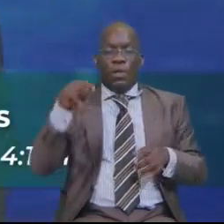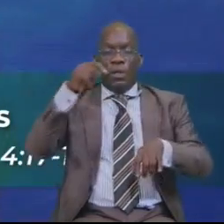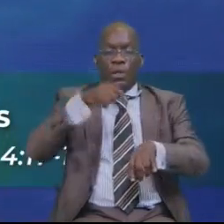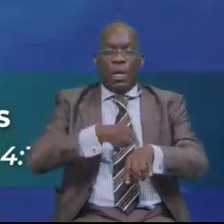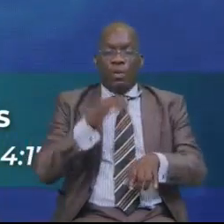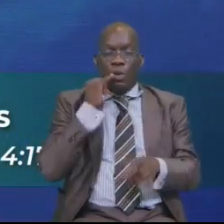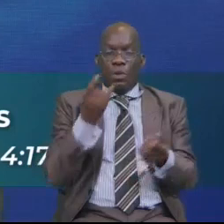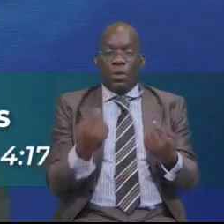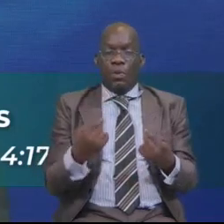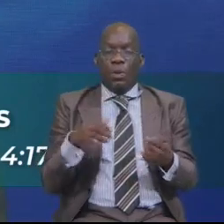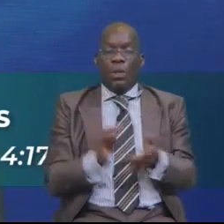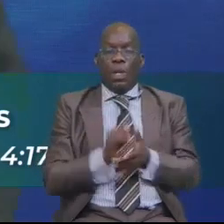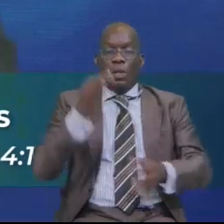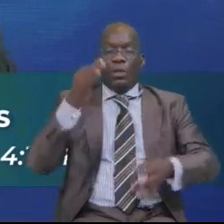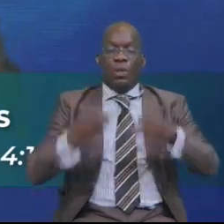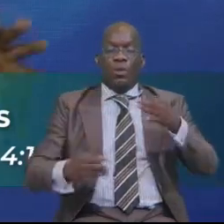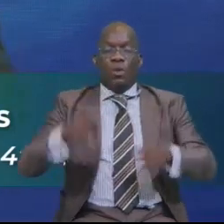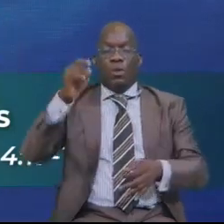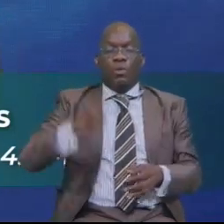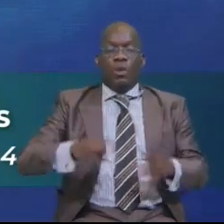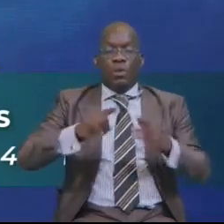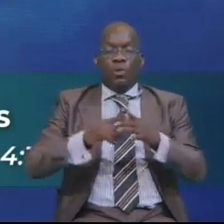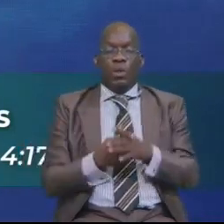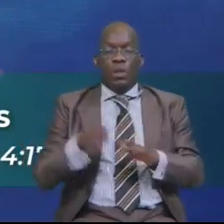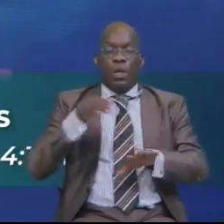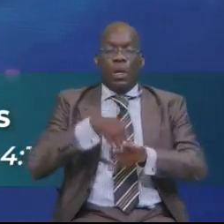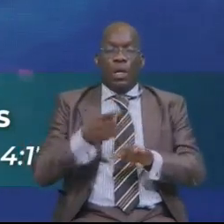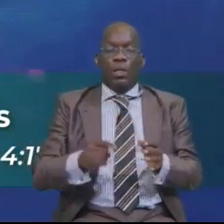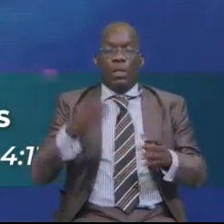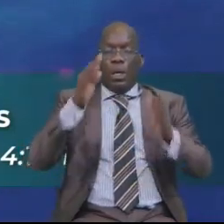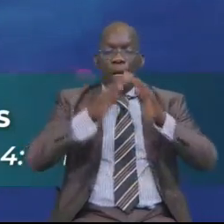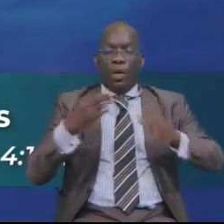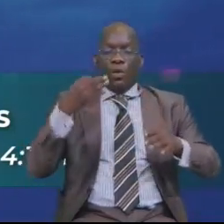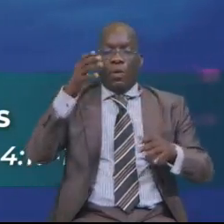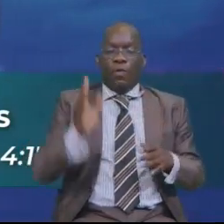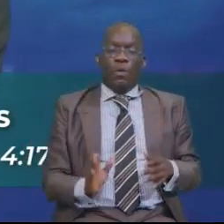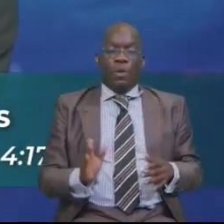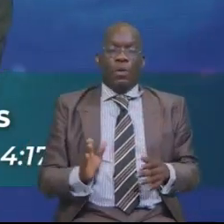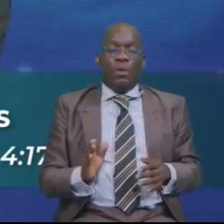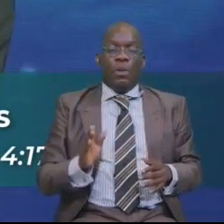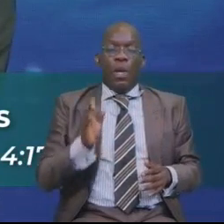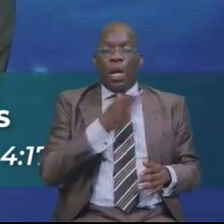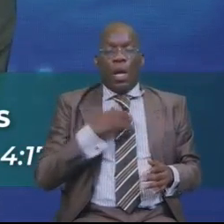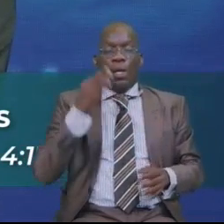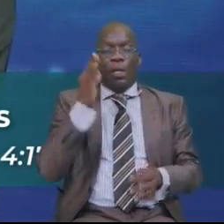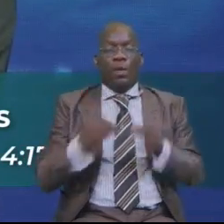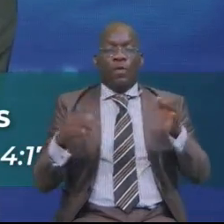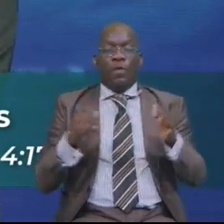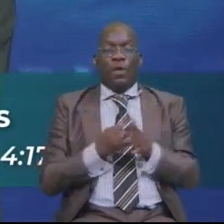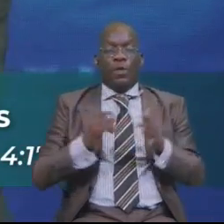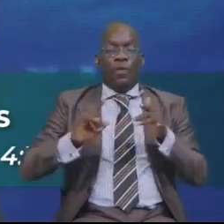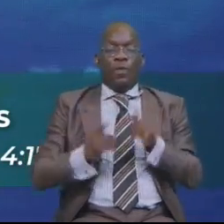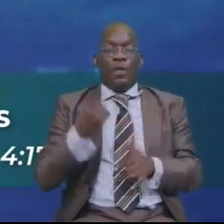come that judgment must begin at the house of God. And if it first